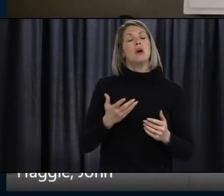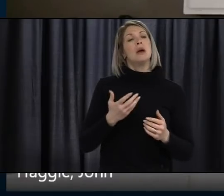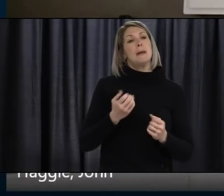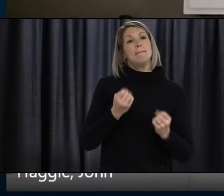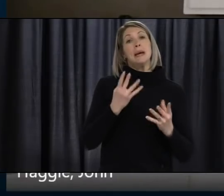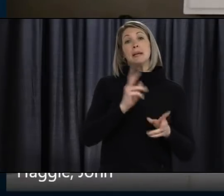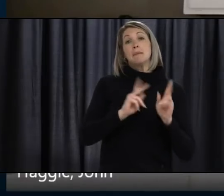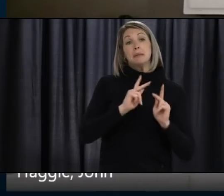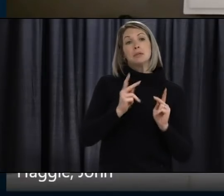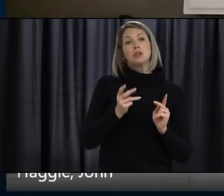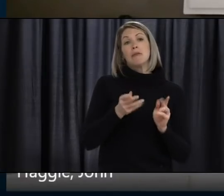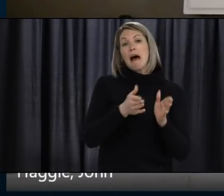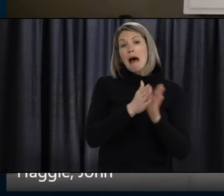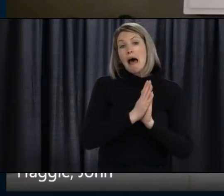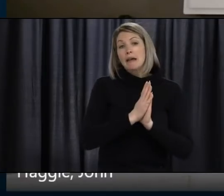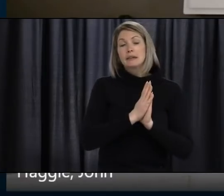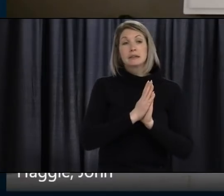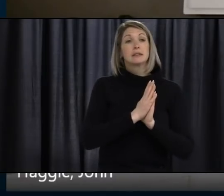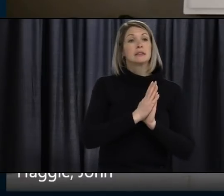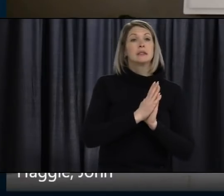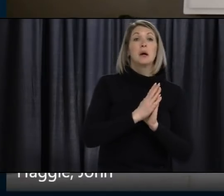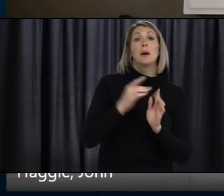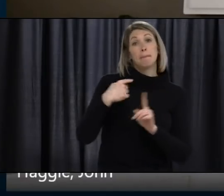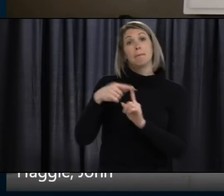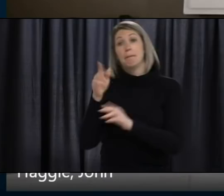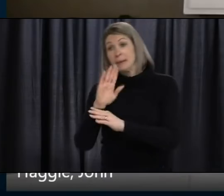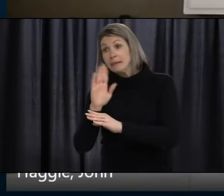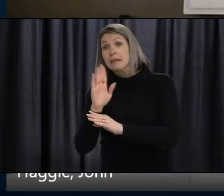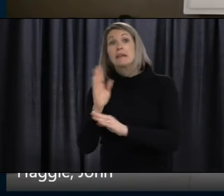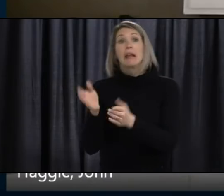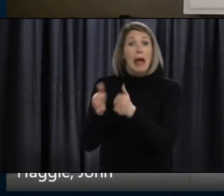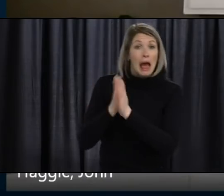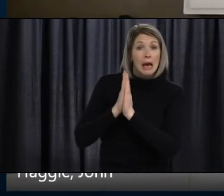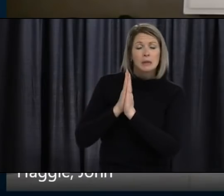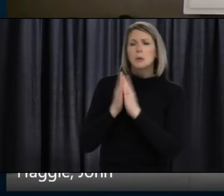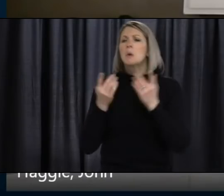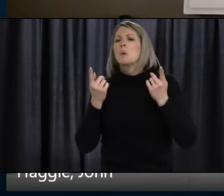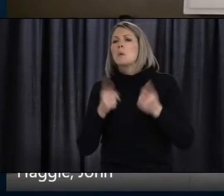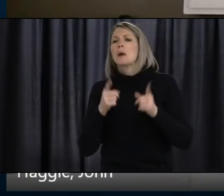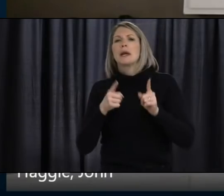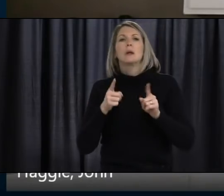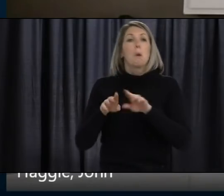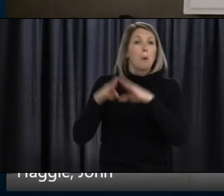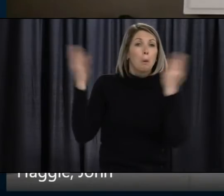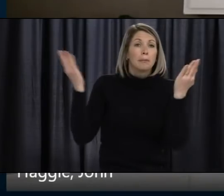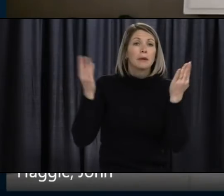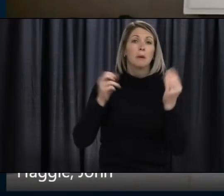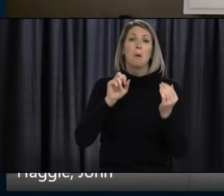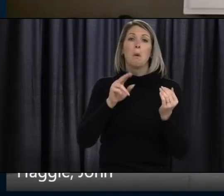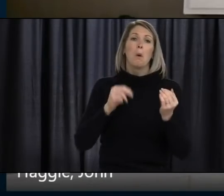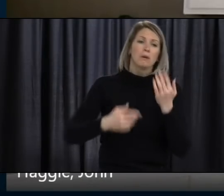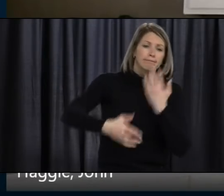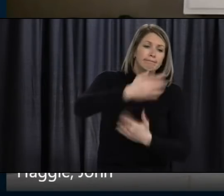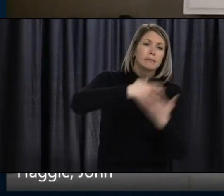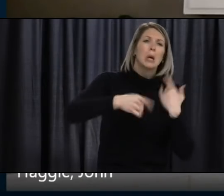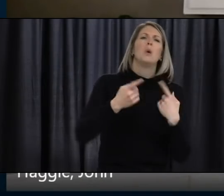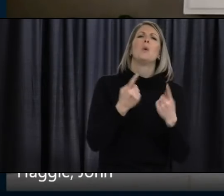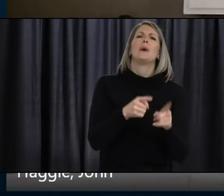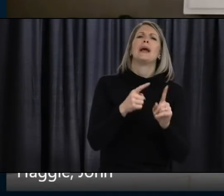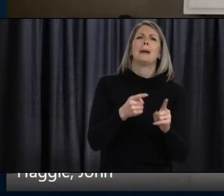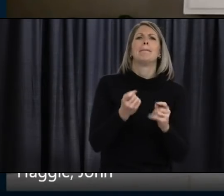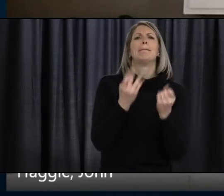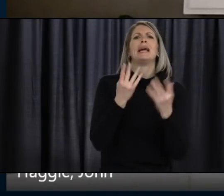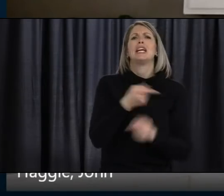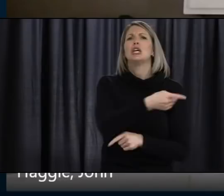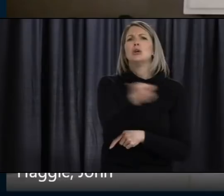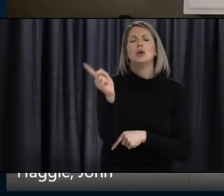from businesses to consider how best to get back to normal. And I think the first thing I would have to say is that